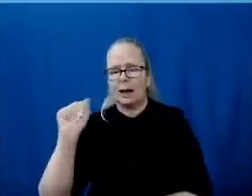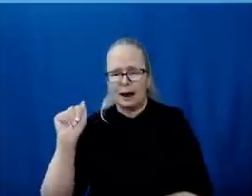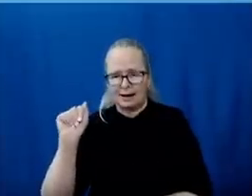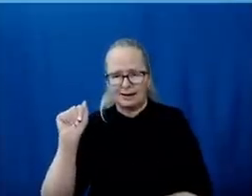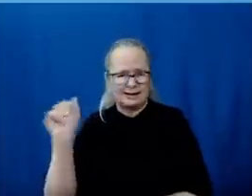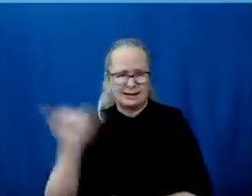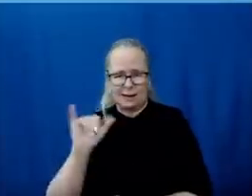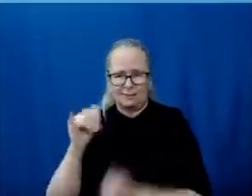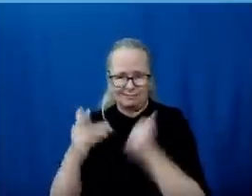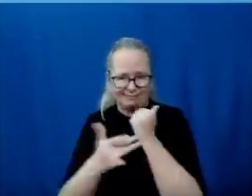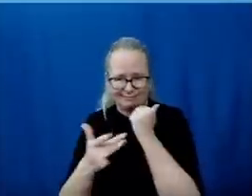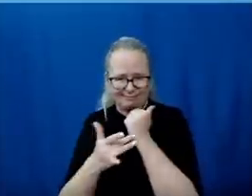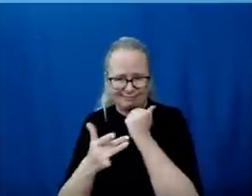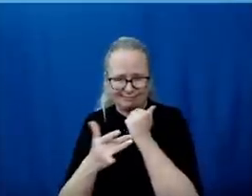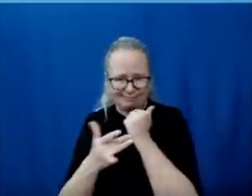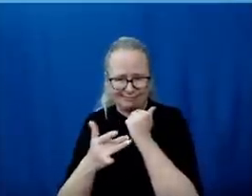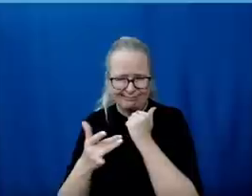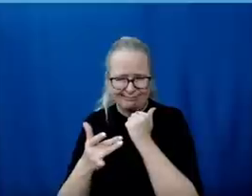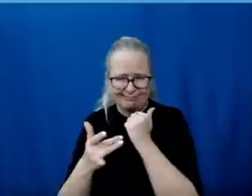You know, it's the same technology, right?